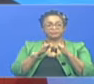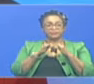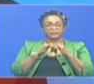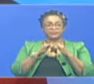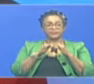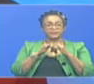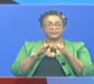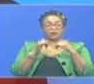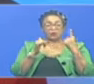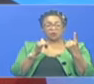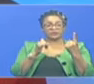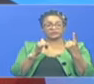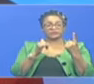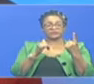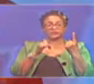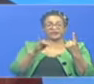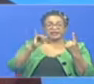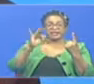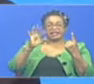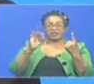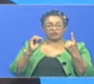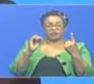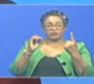one at Ifo and one at